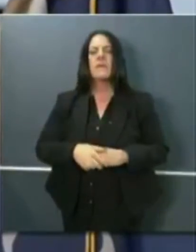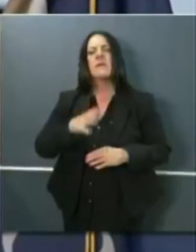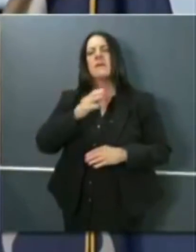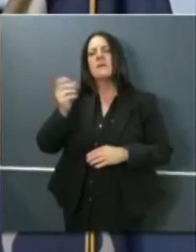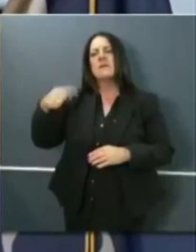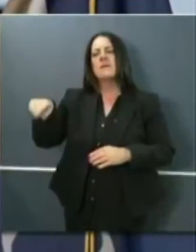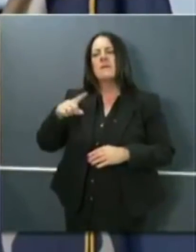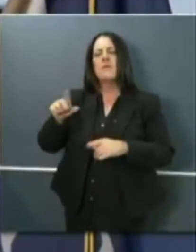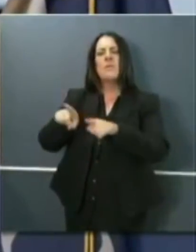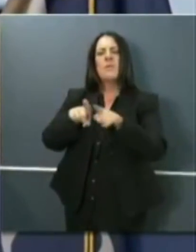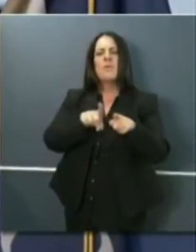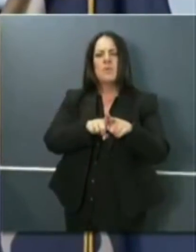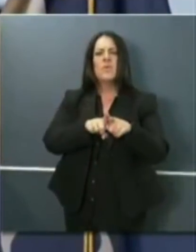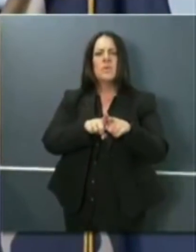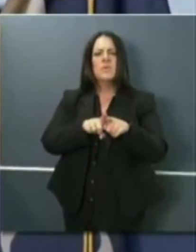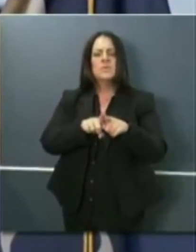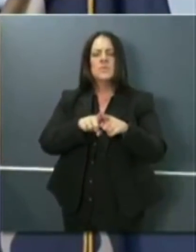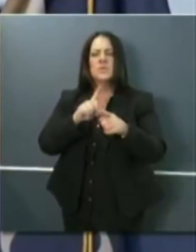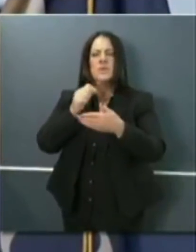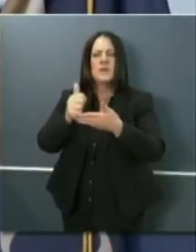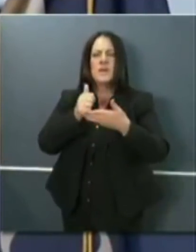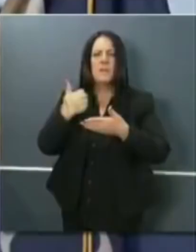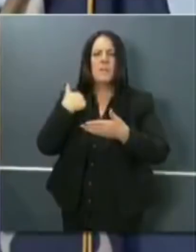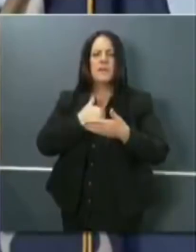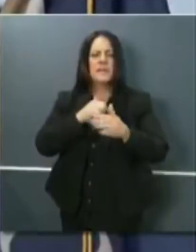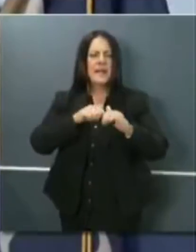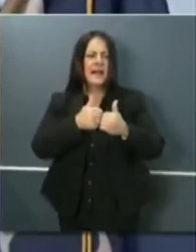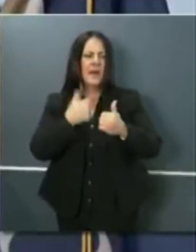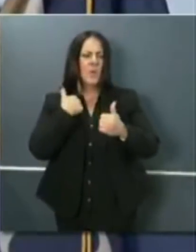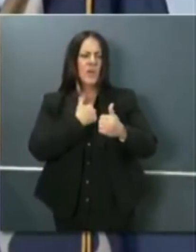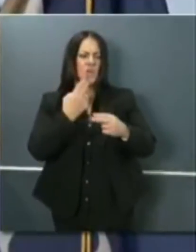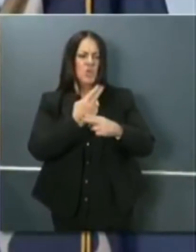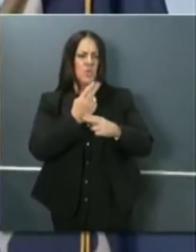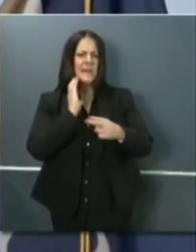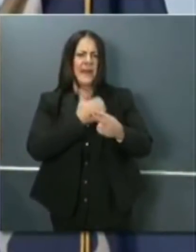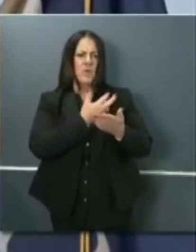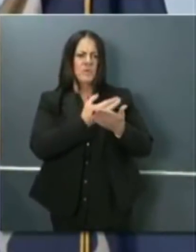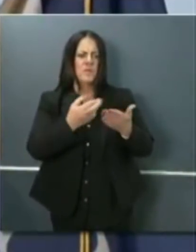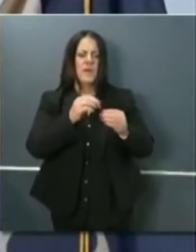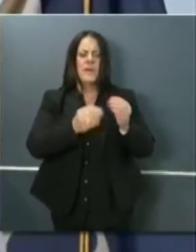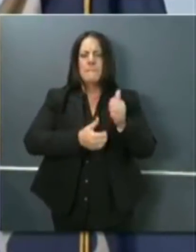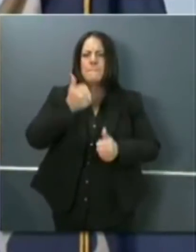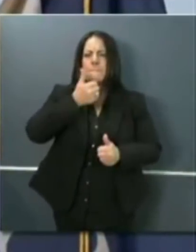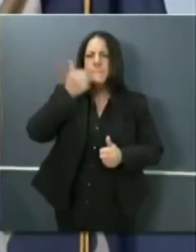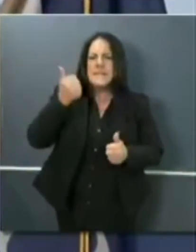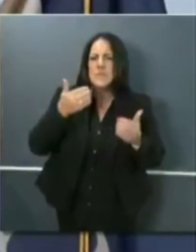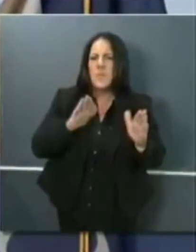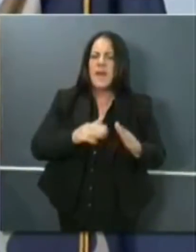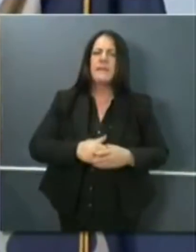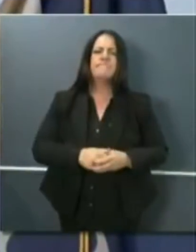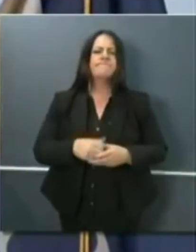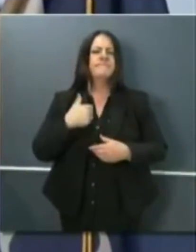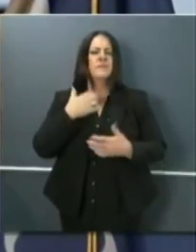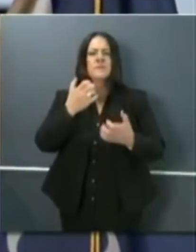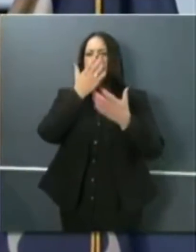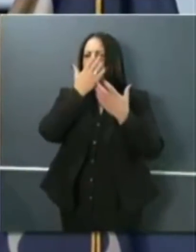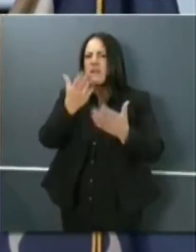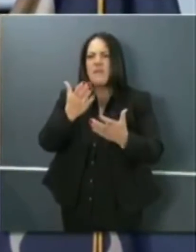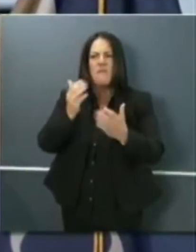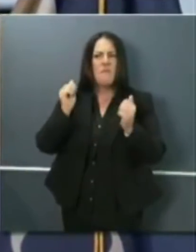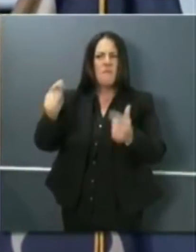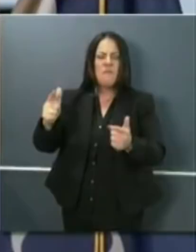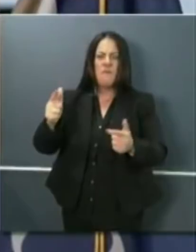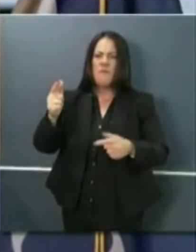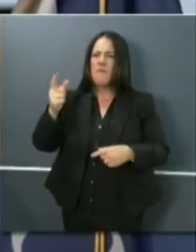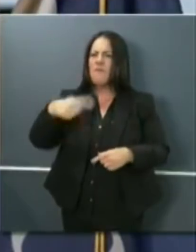to utilize our existing resources in a more resourceful way. I want to thank all of the representatives for putting aside, again,